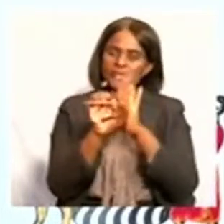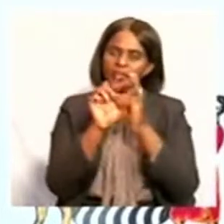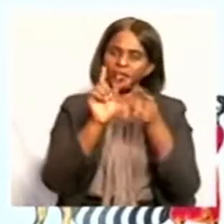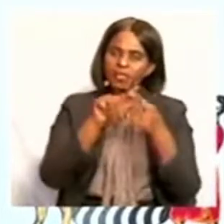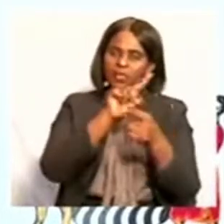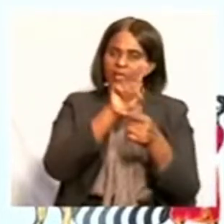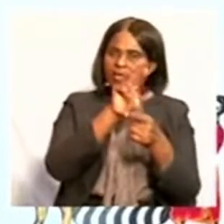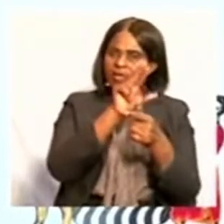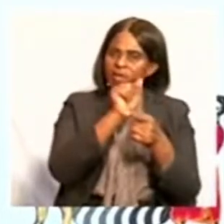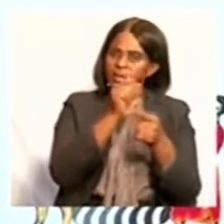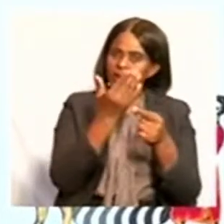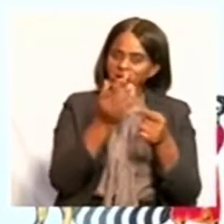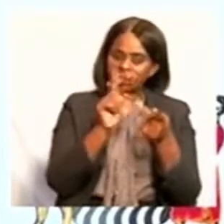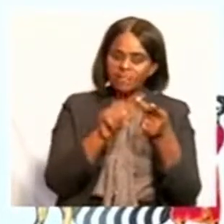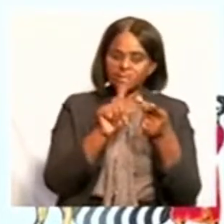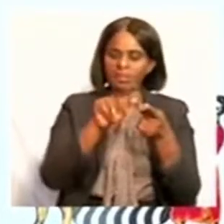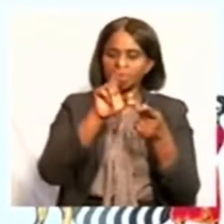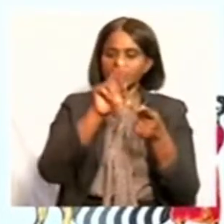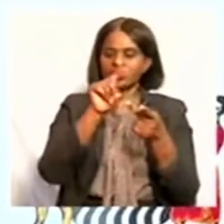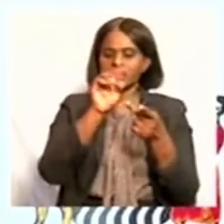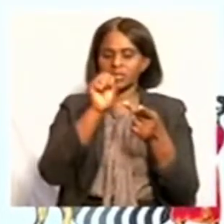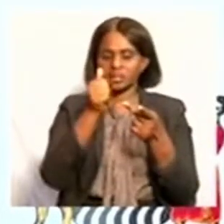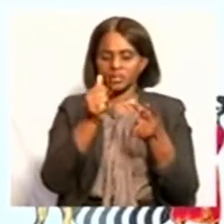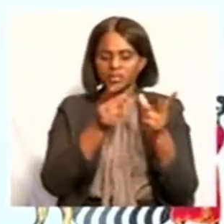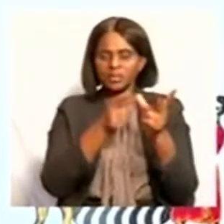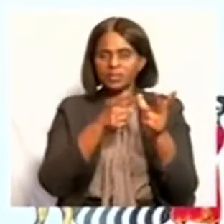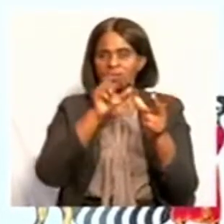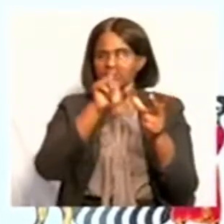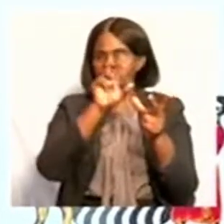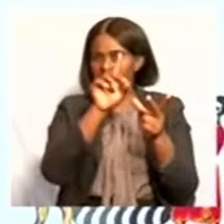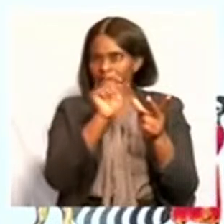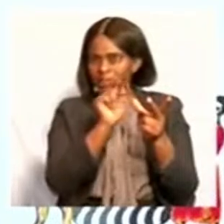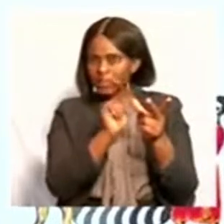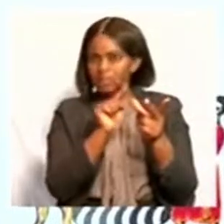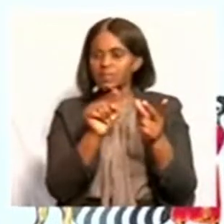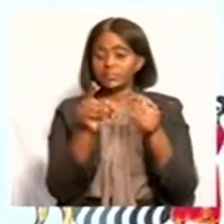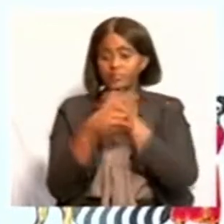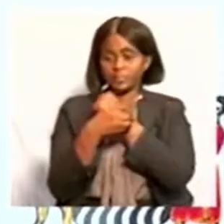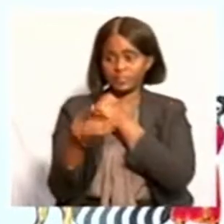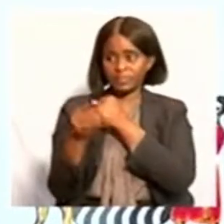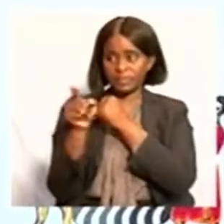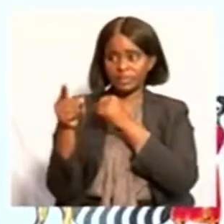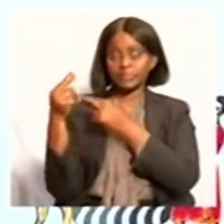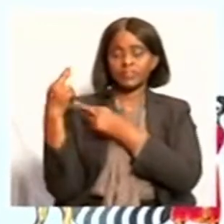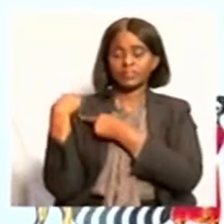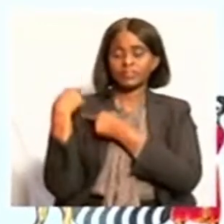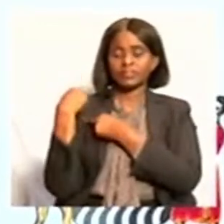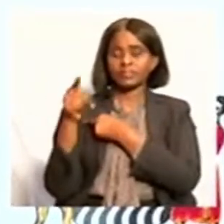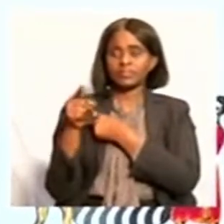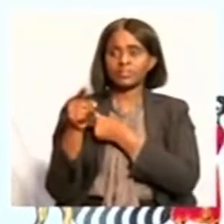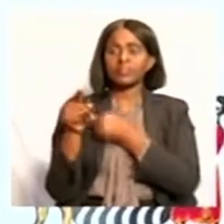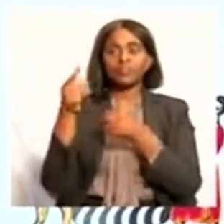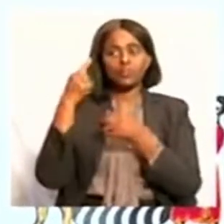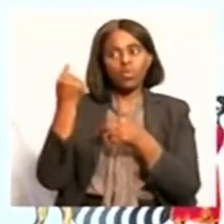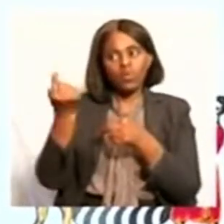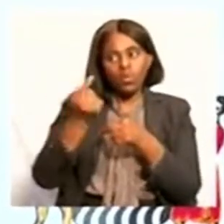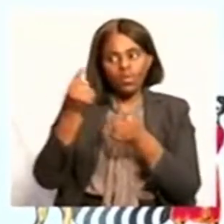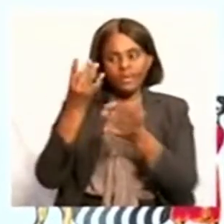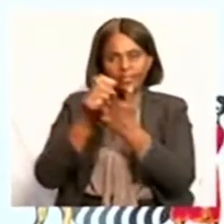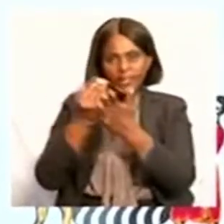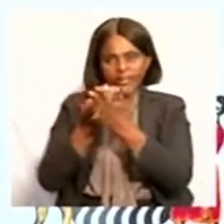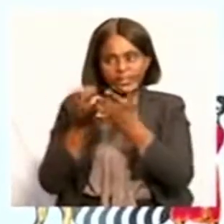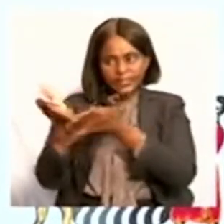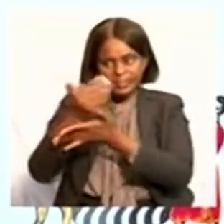ZRA, RATSA, RDA. So that department is responsible solely for revenue